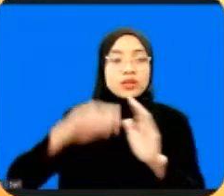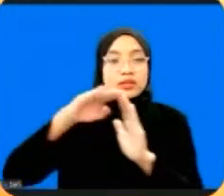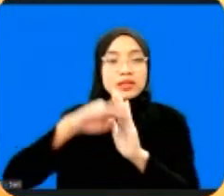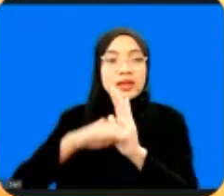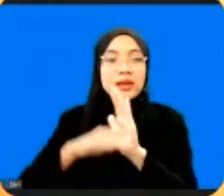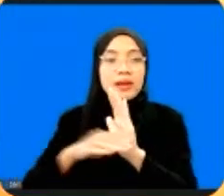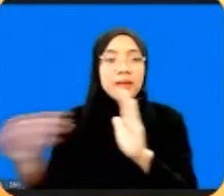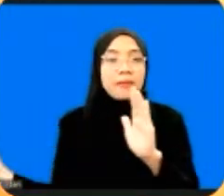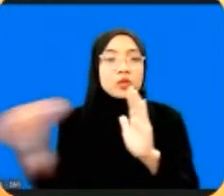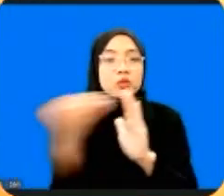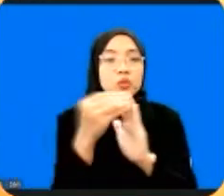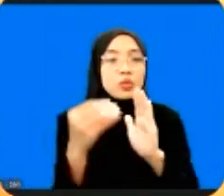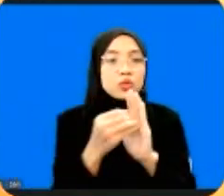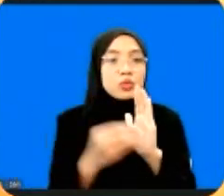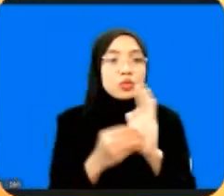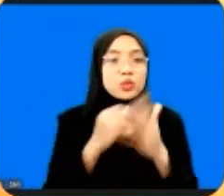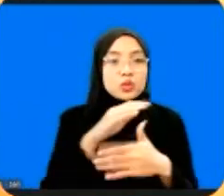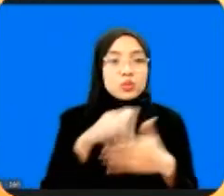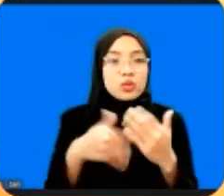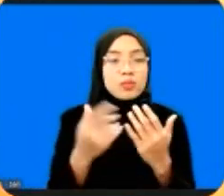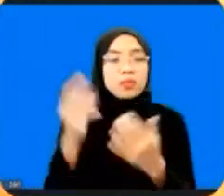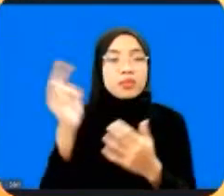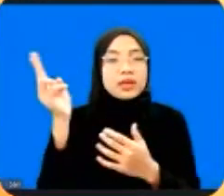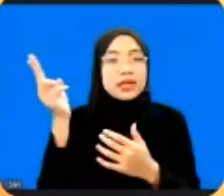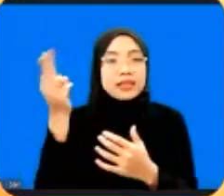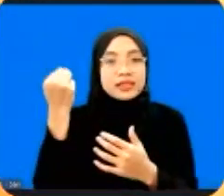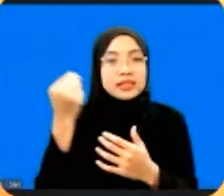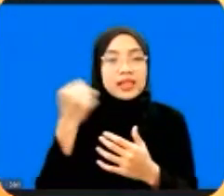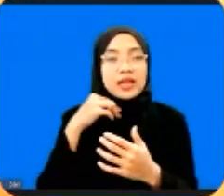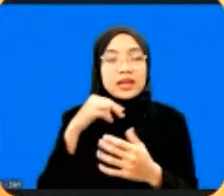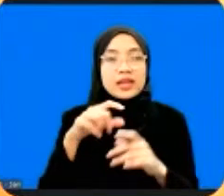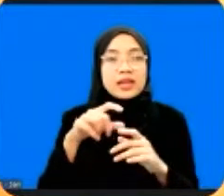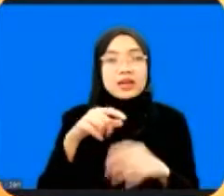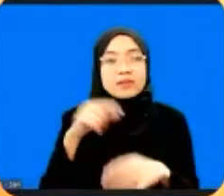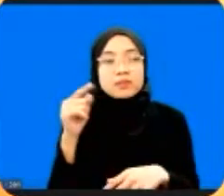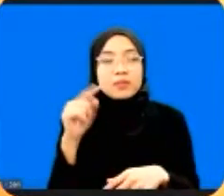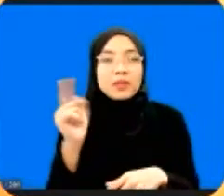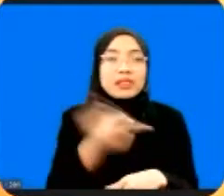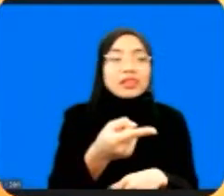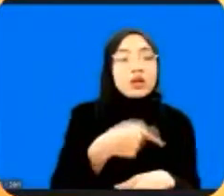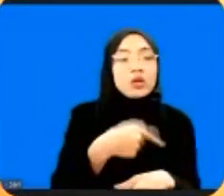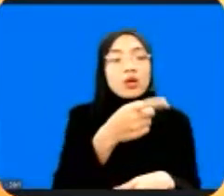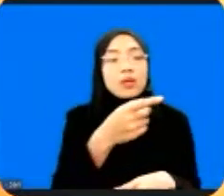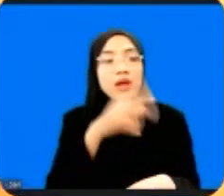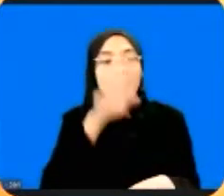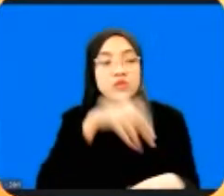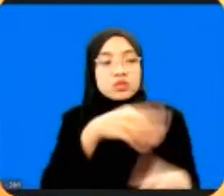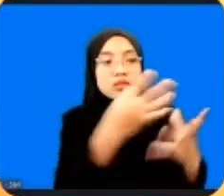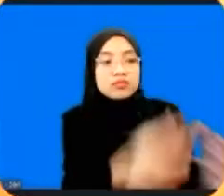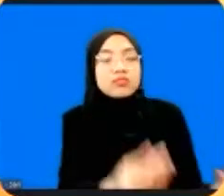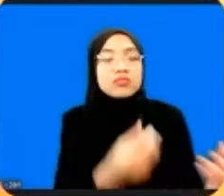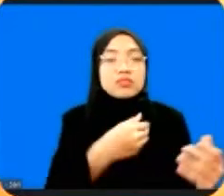which one should be suppressed, which one should be taken out. So I'm all